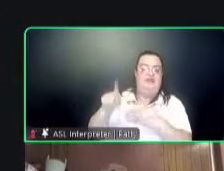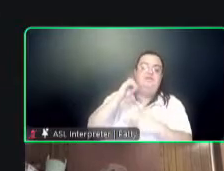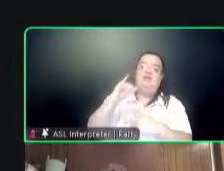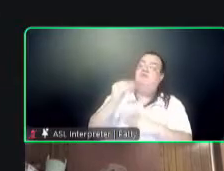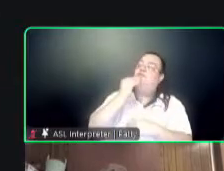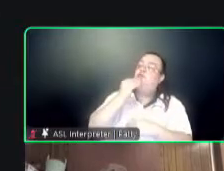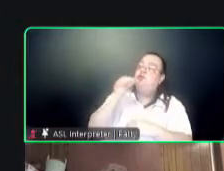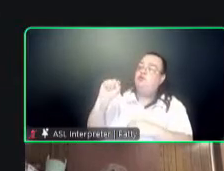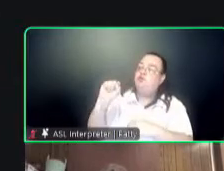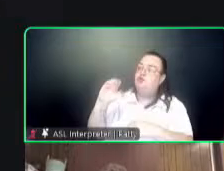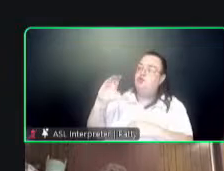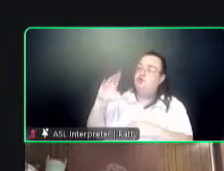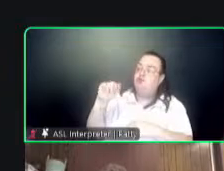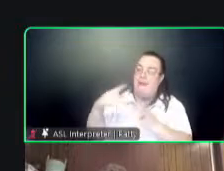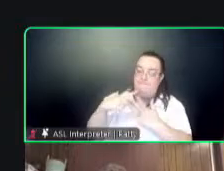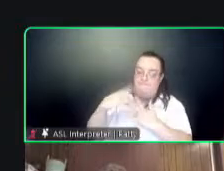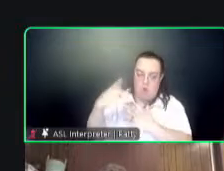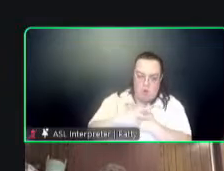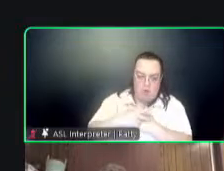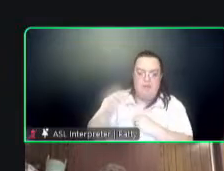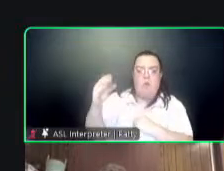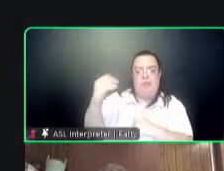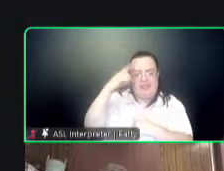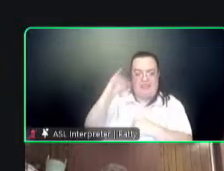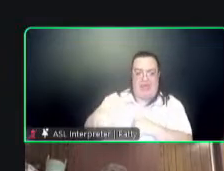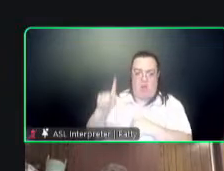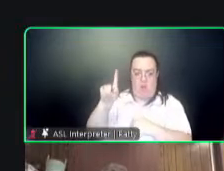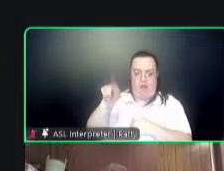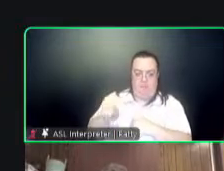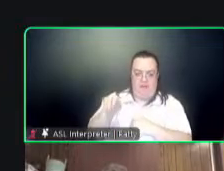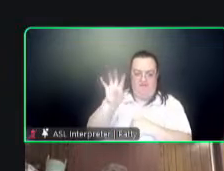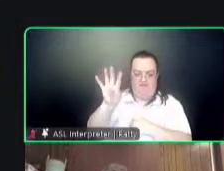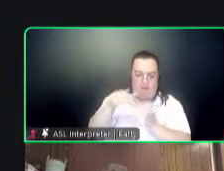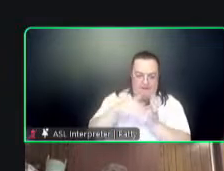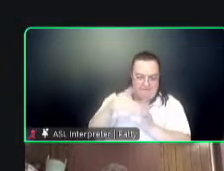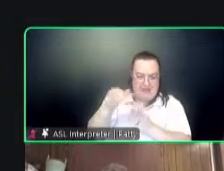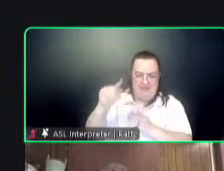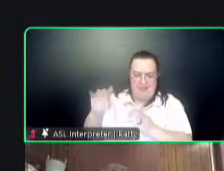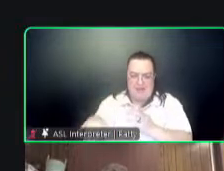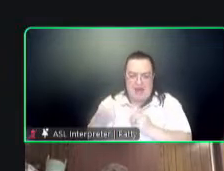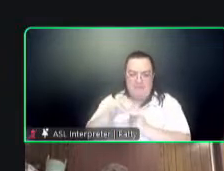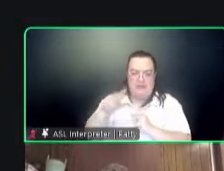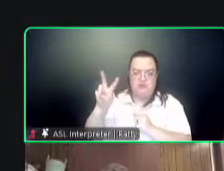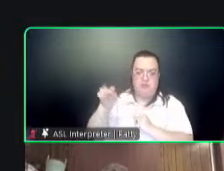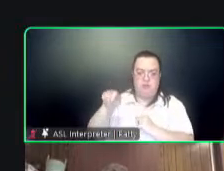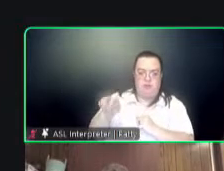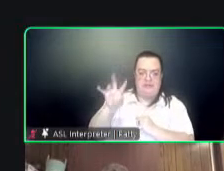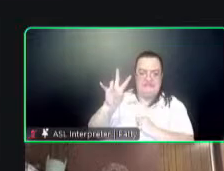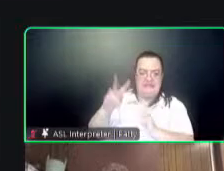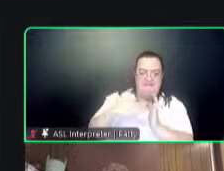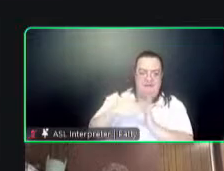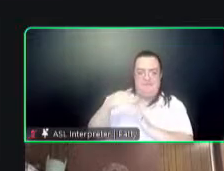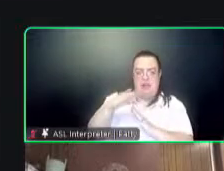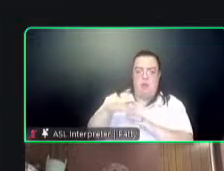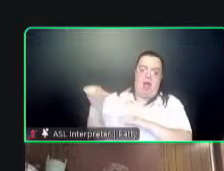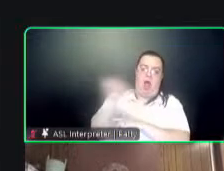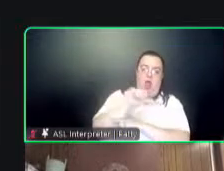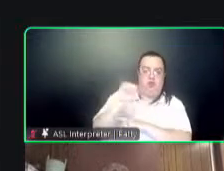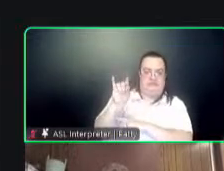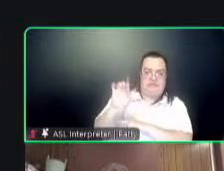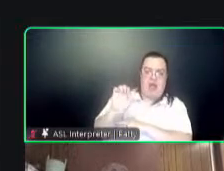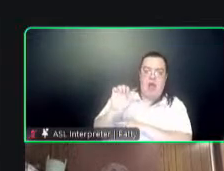the 1.4 million at the bottom there and the 2.7 million on the other side